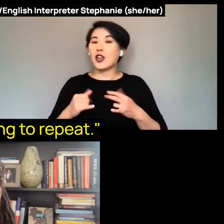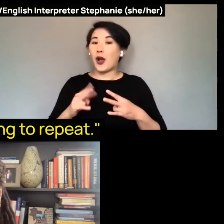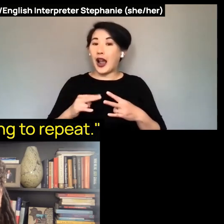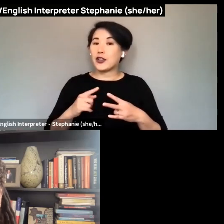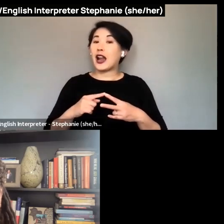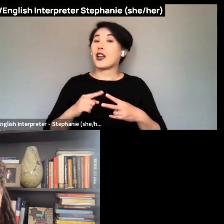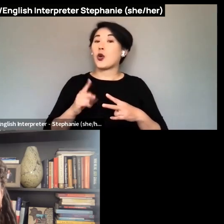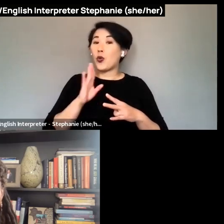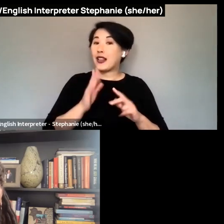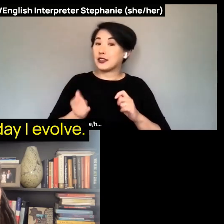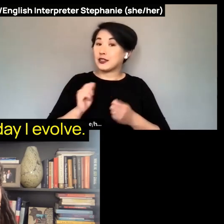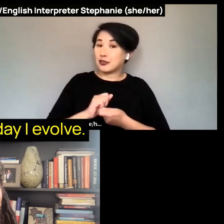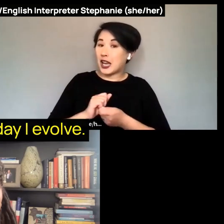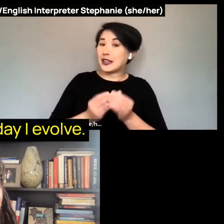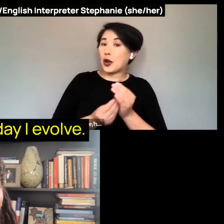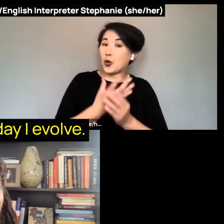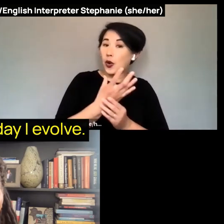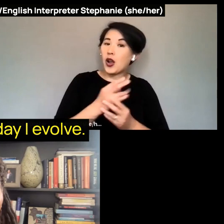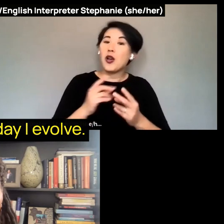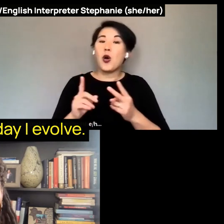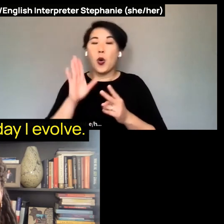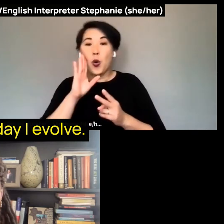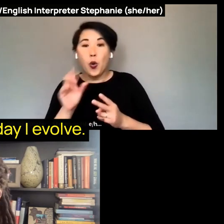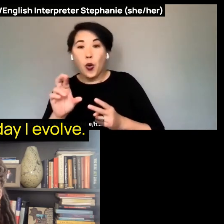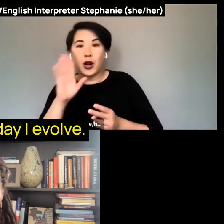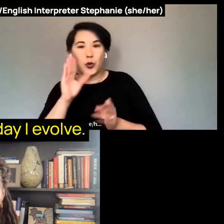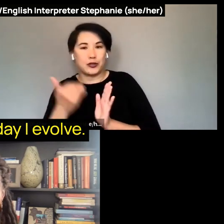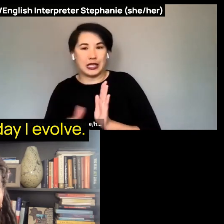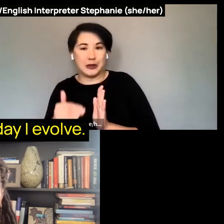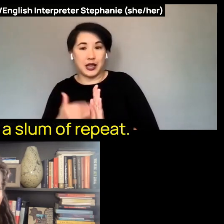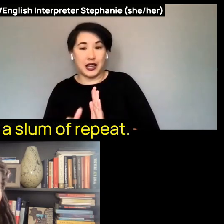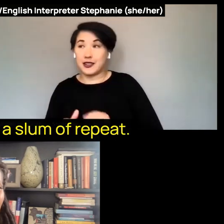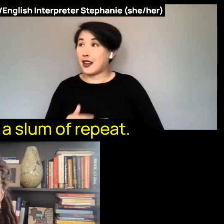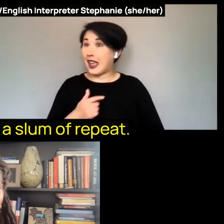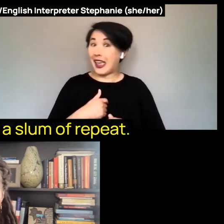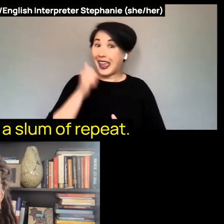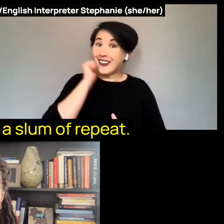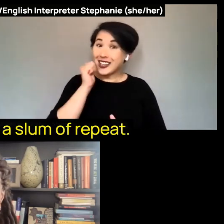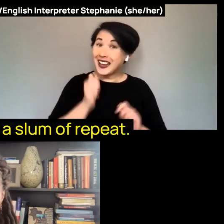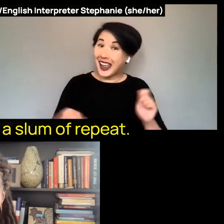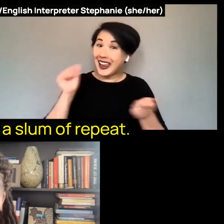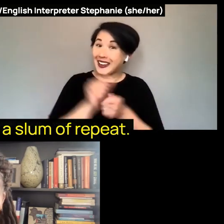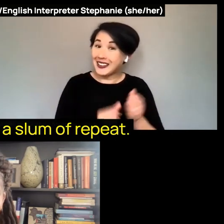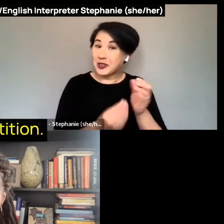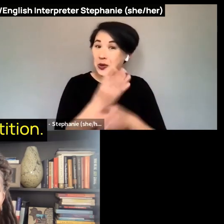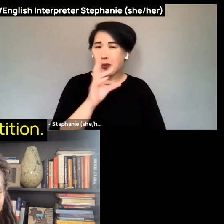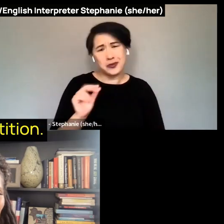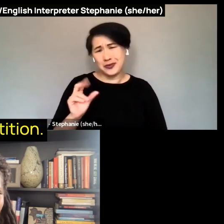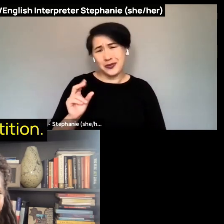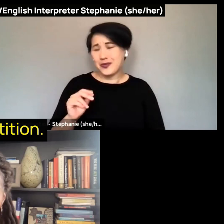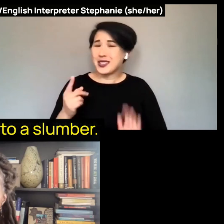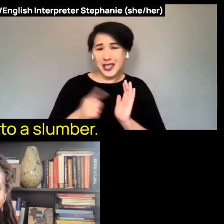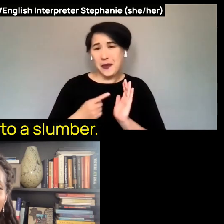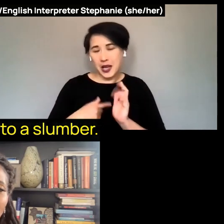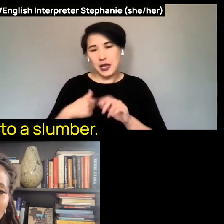repeat. And not every day I evolve. Some days I'm in a slum of